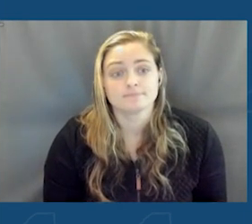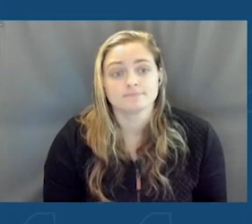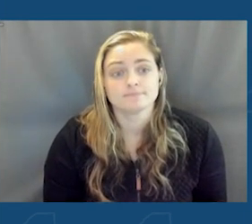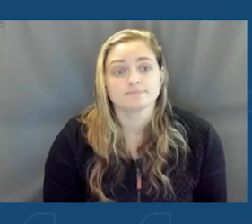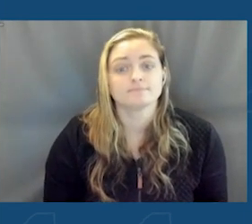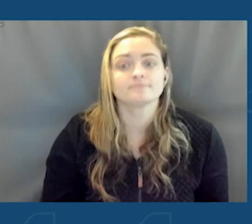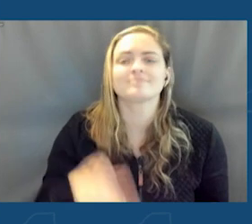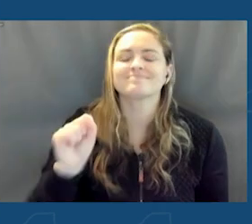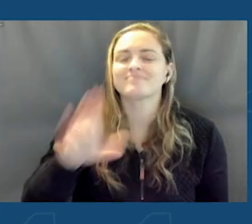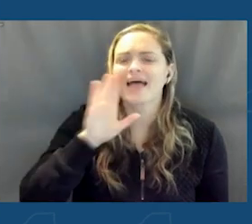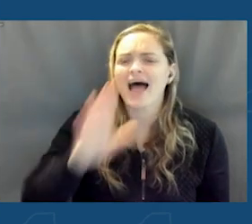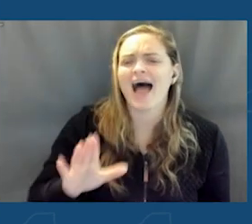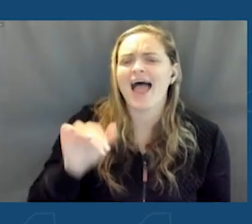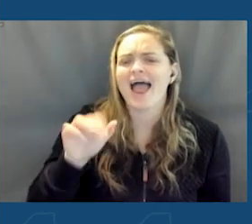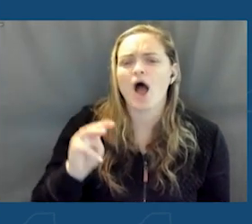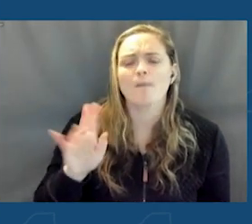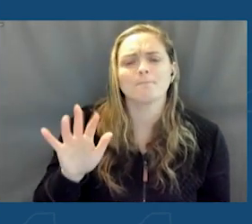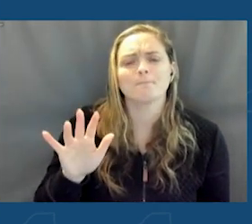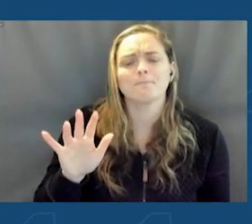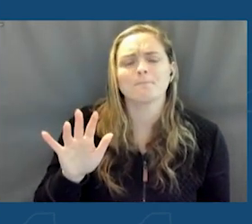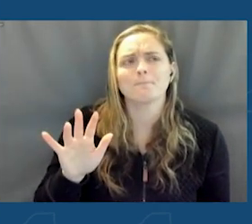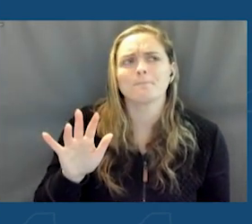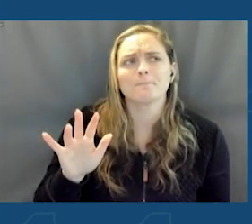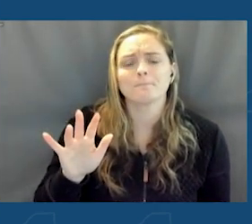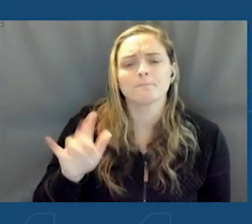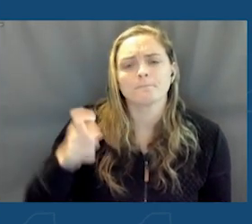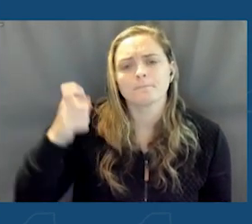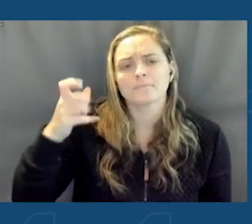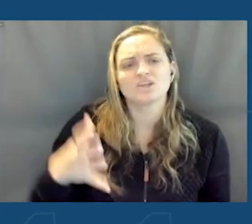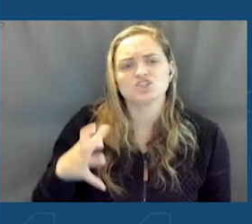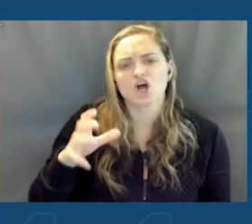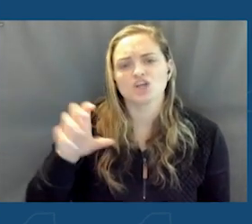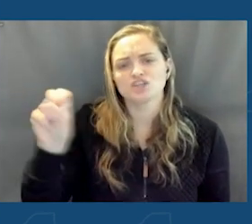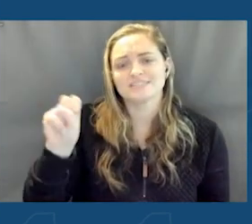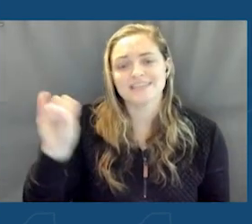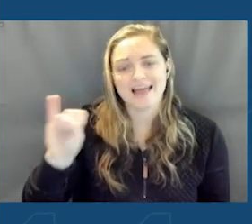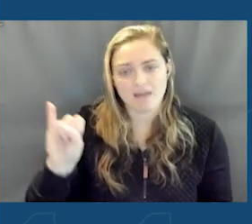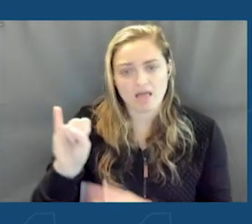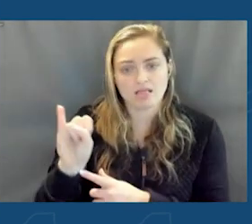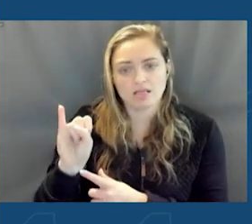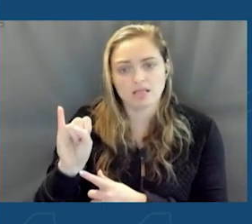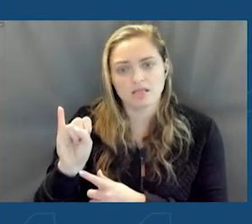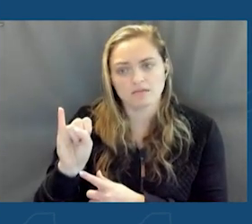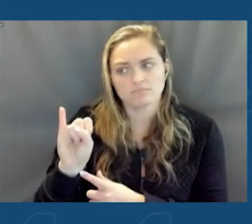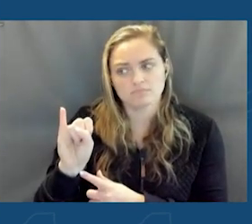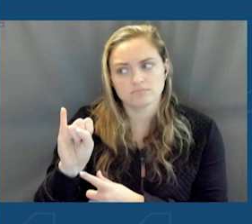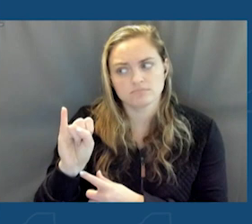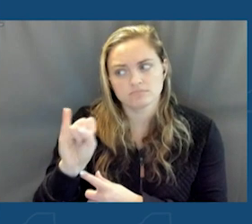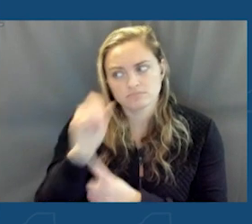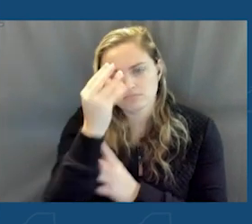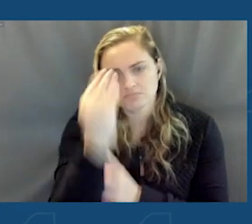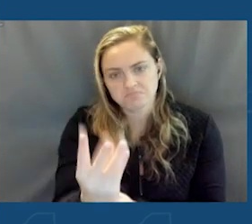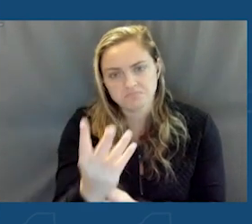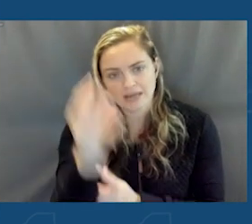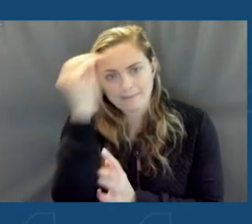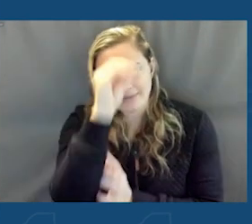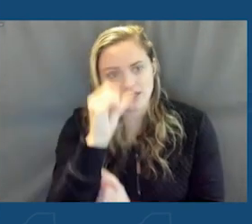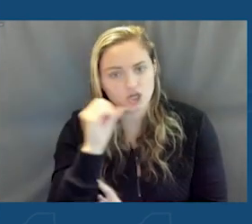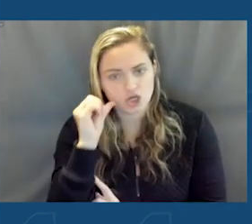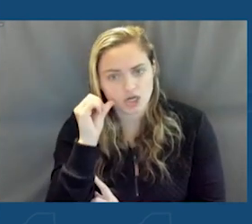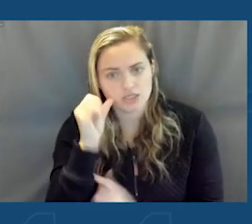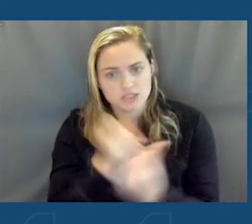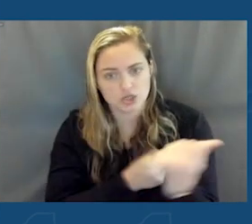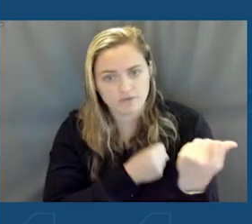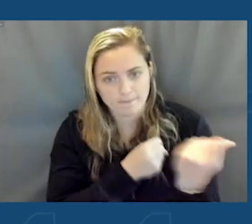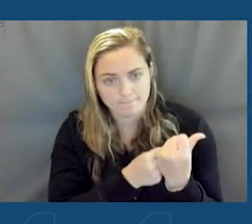Hi. A judge in Staten Island released an opinion yesterday in favor